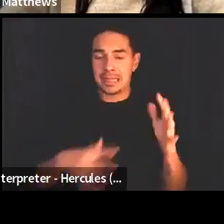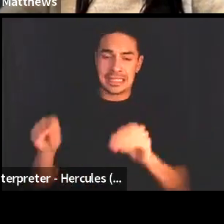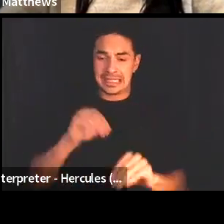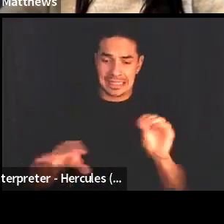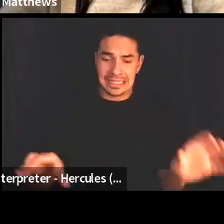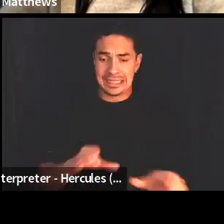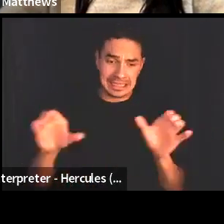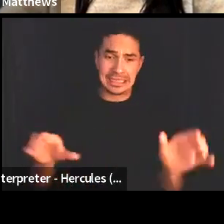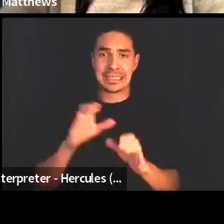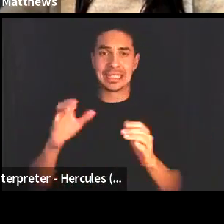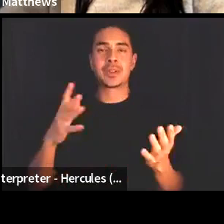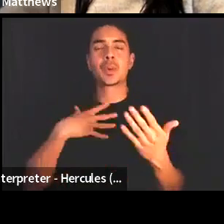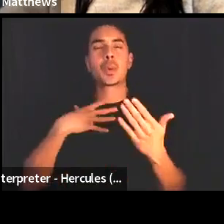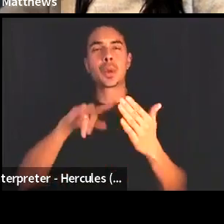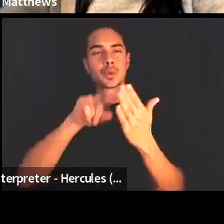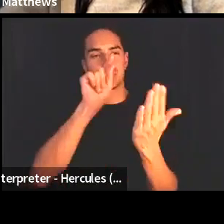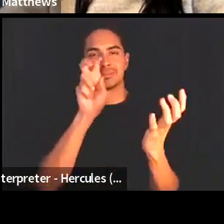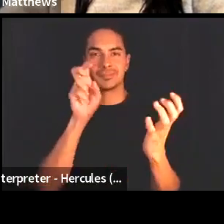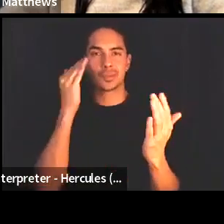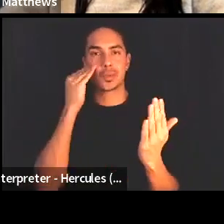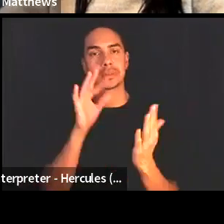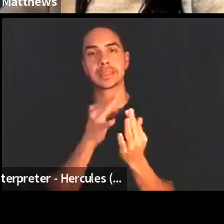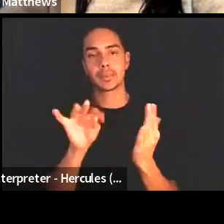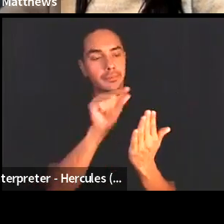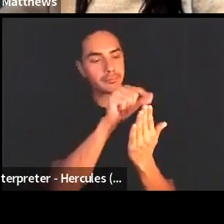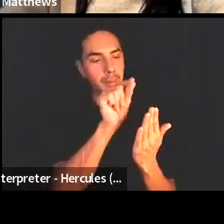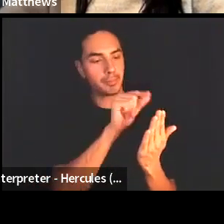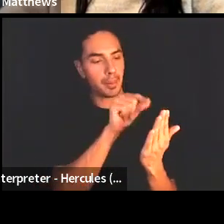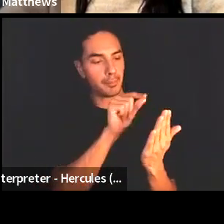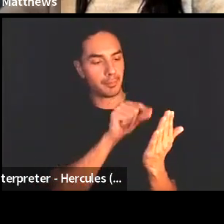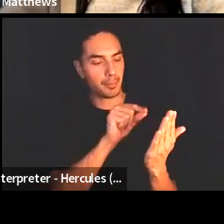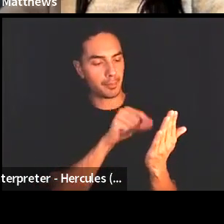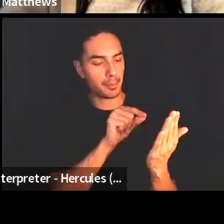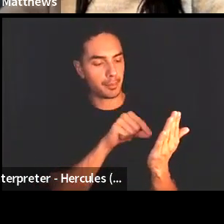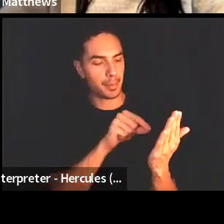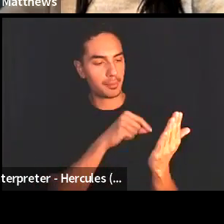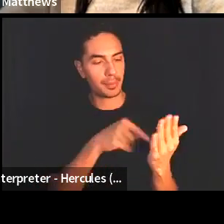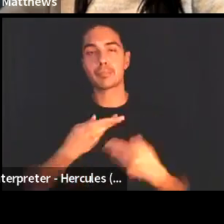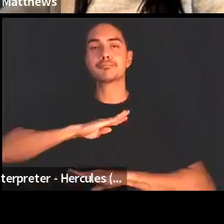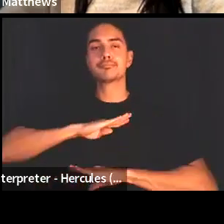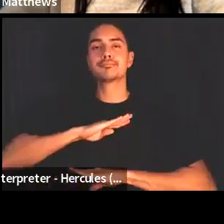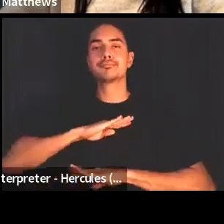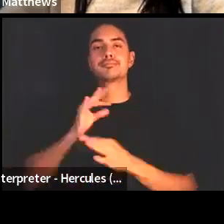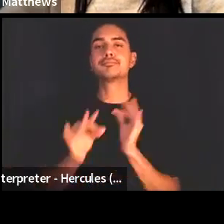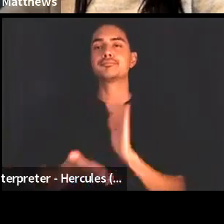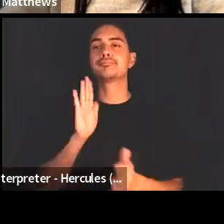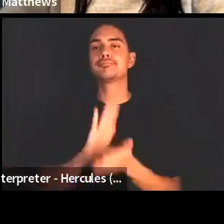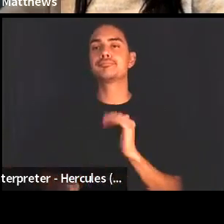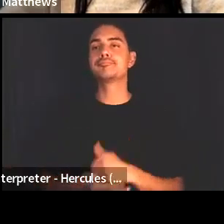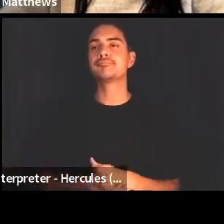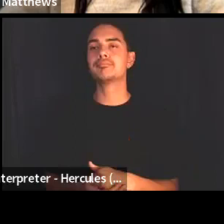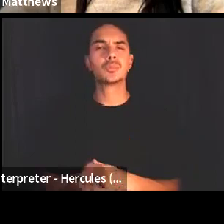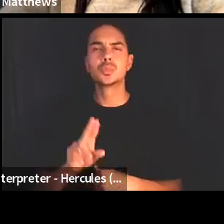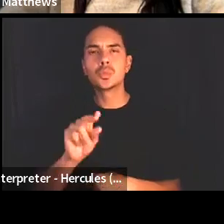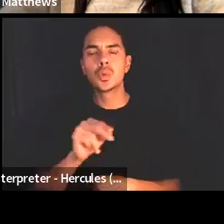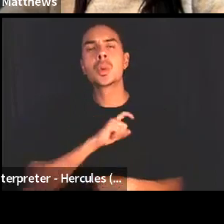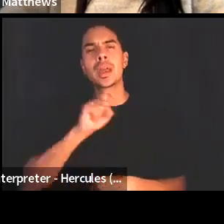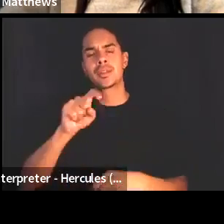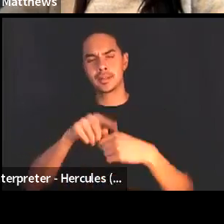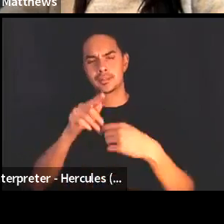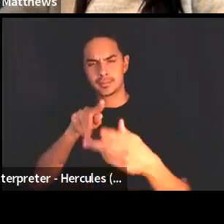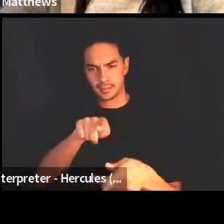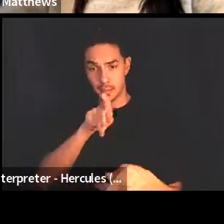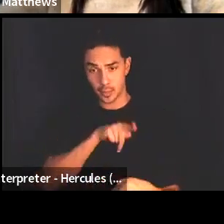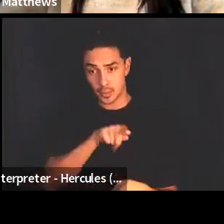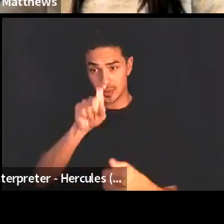just check a box, but really making sure that we're doing being a good relative and supporting the moves that they